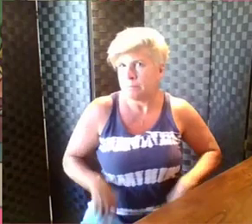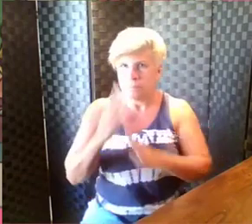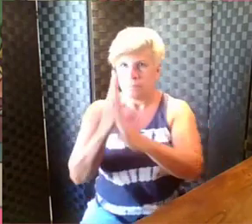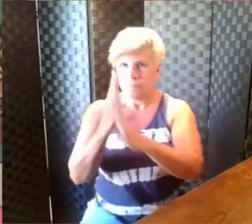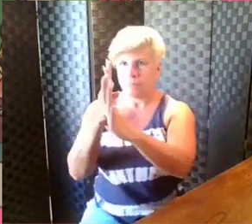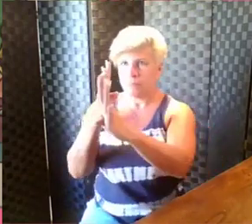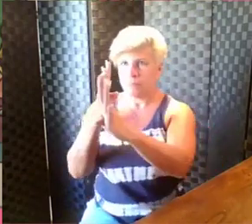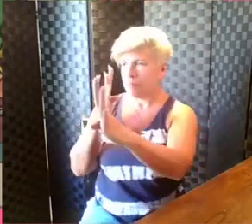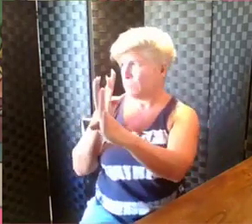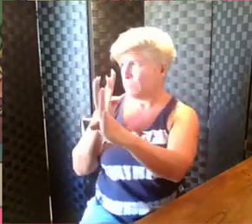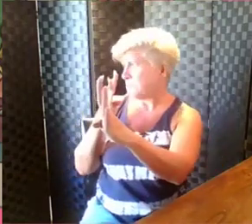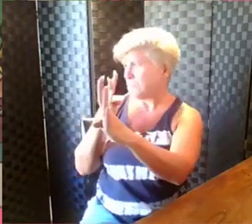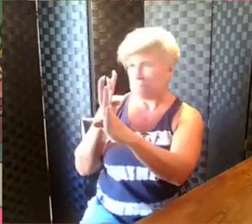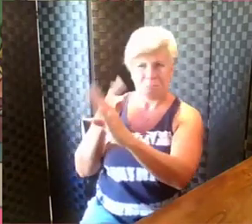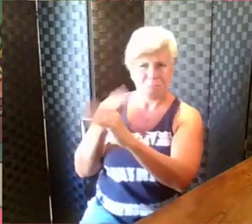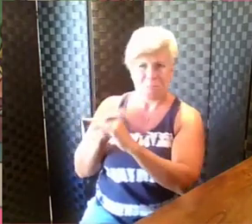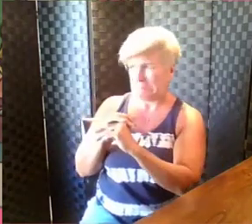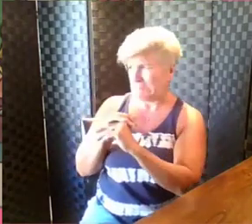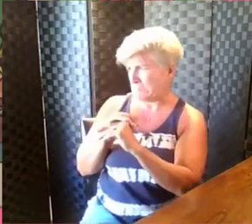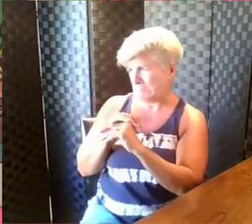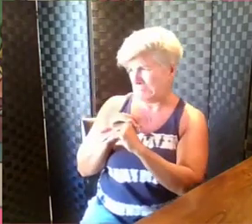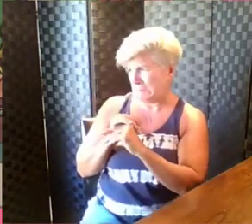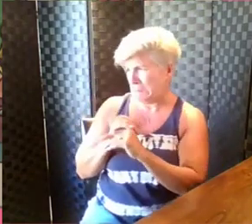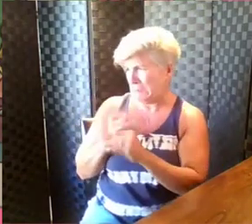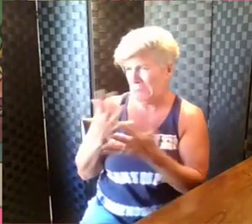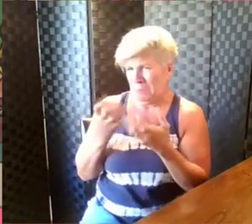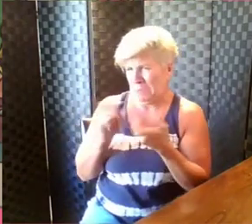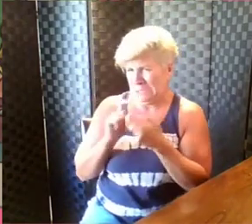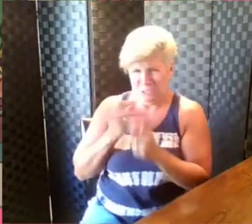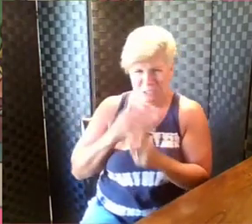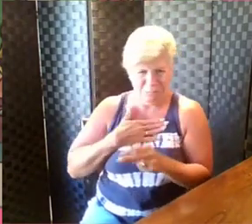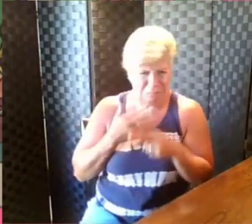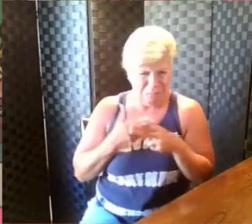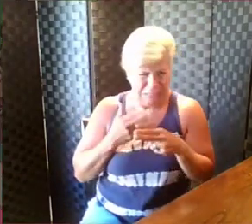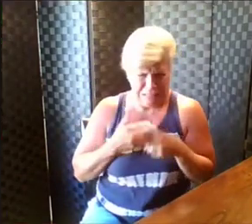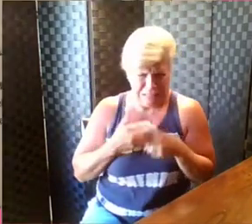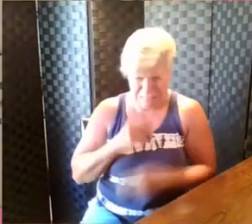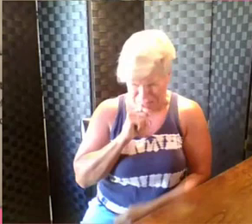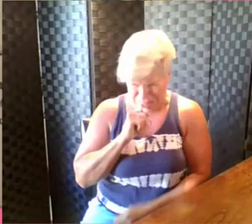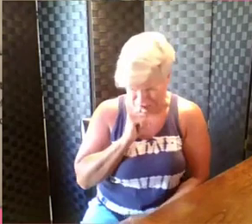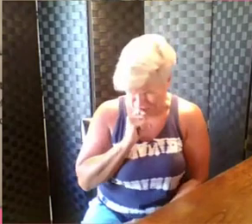I wish I could, thought Chrysanthemum miserably.